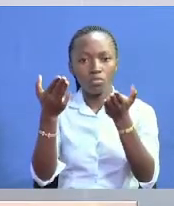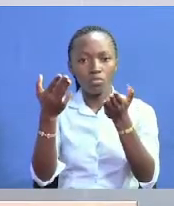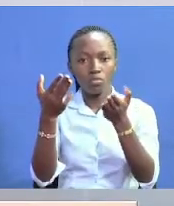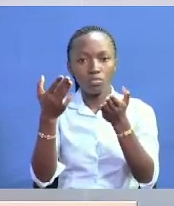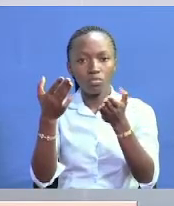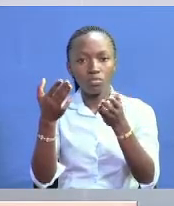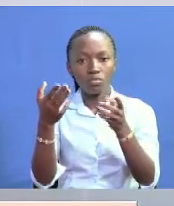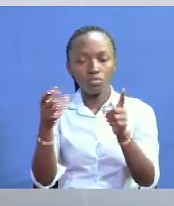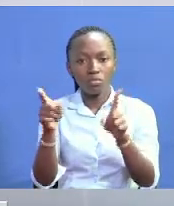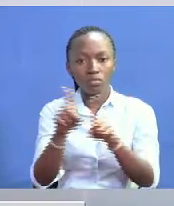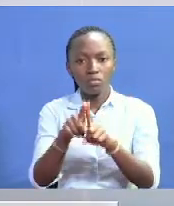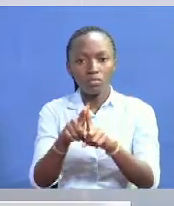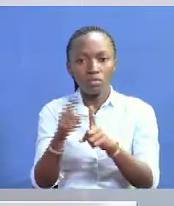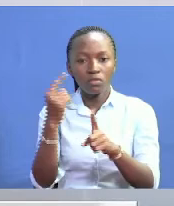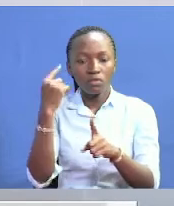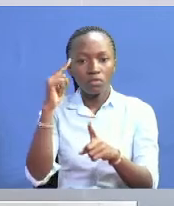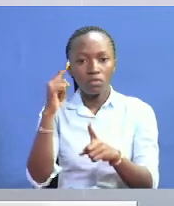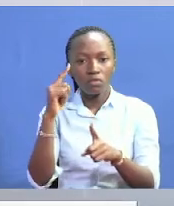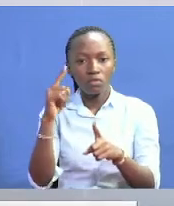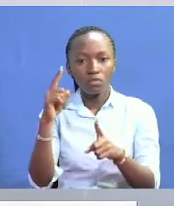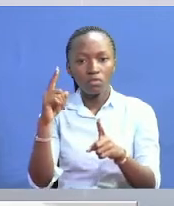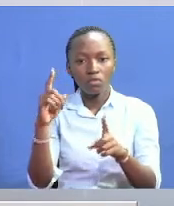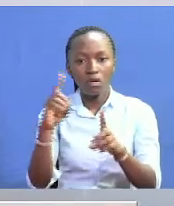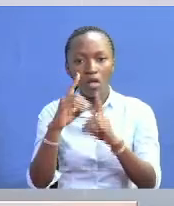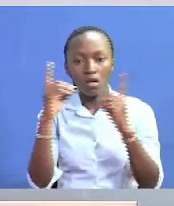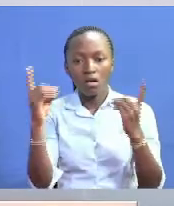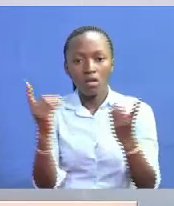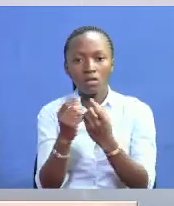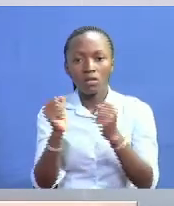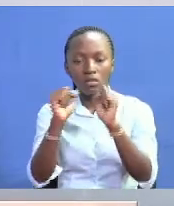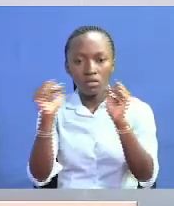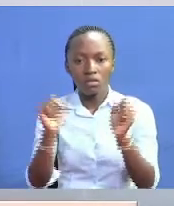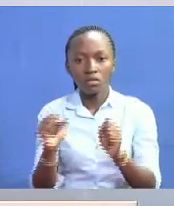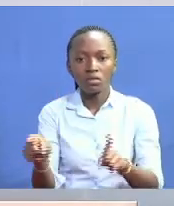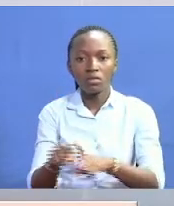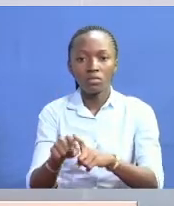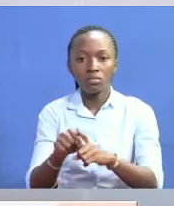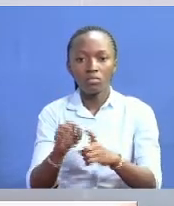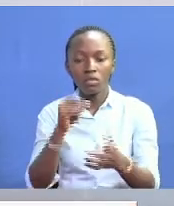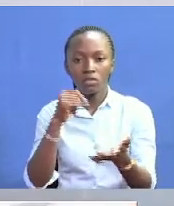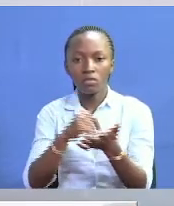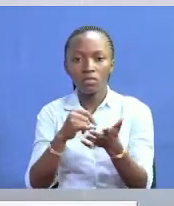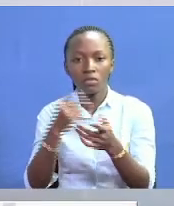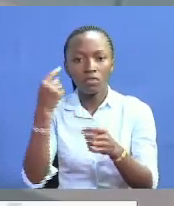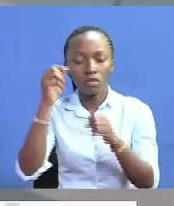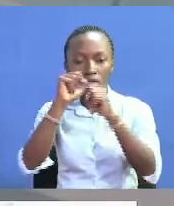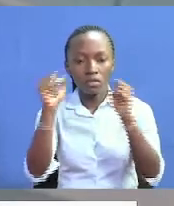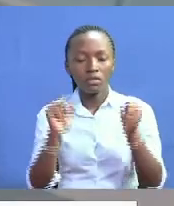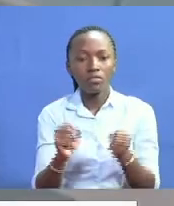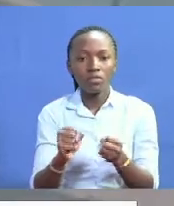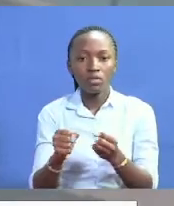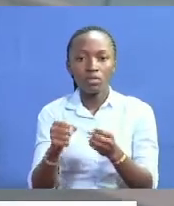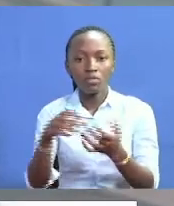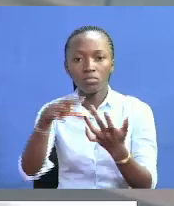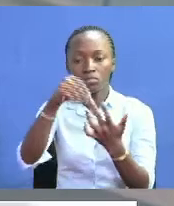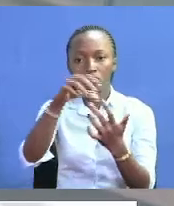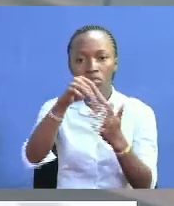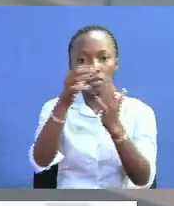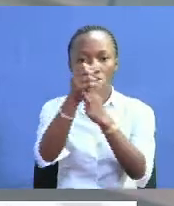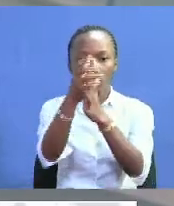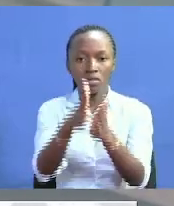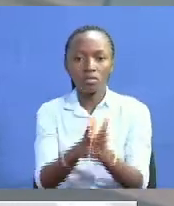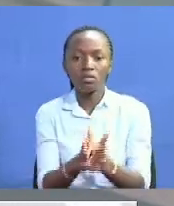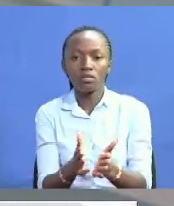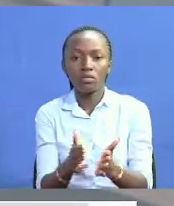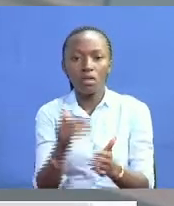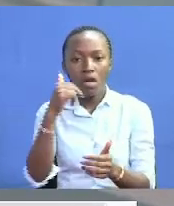the delegate system and the involvement of students in selecting their leaders, I believe within the